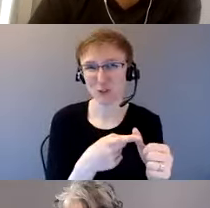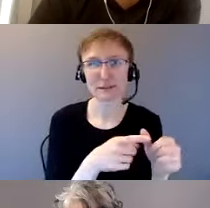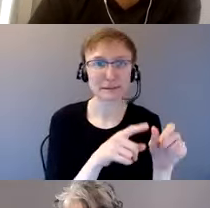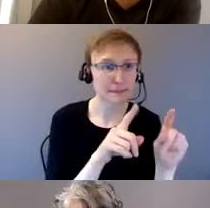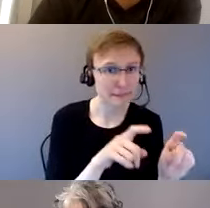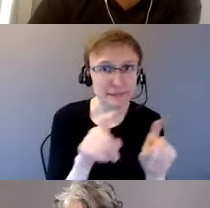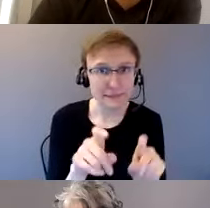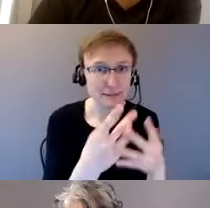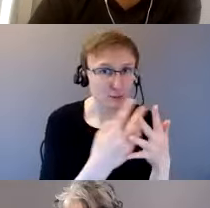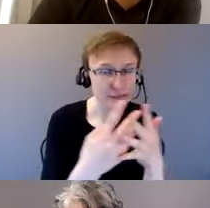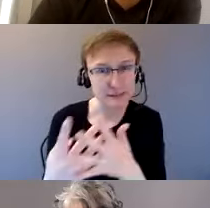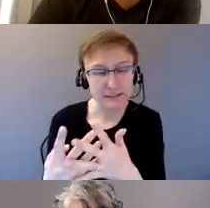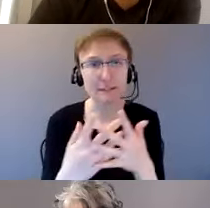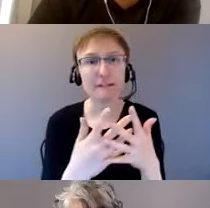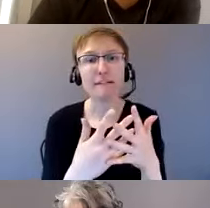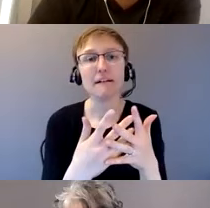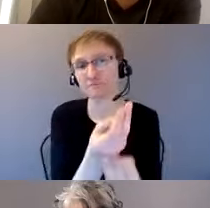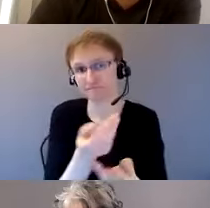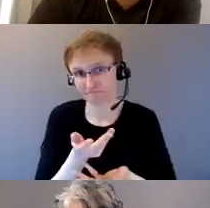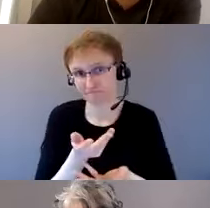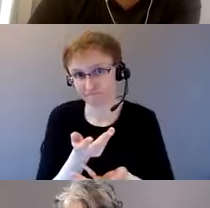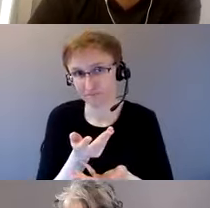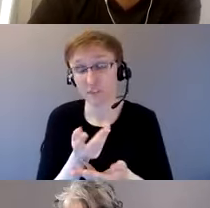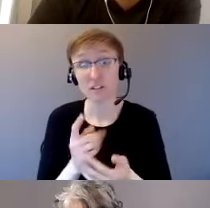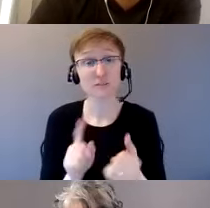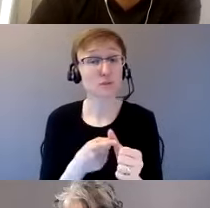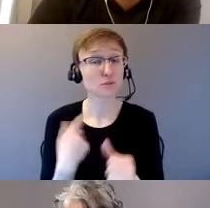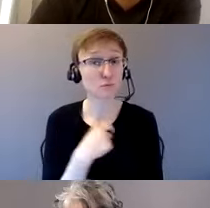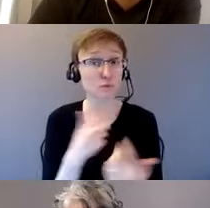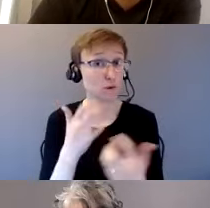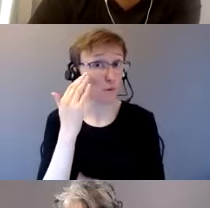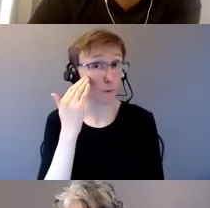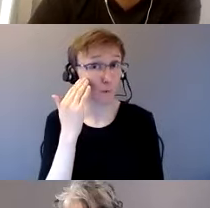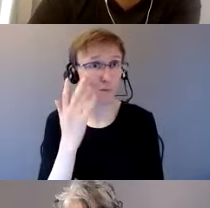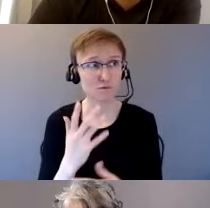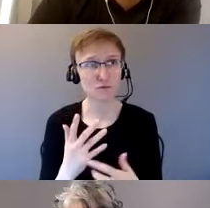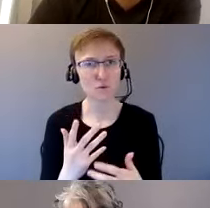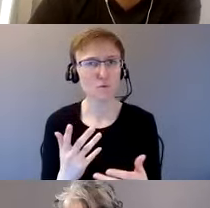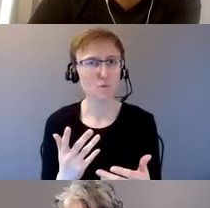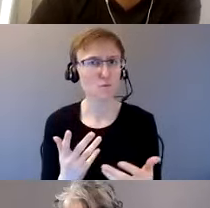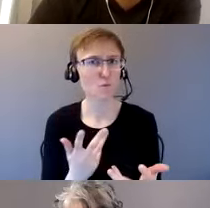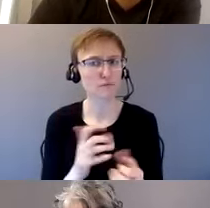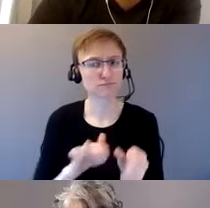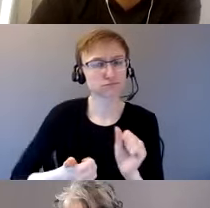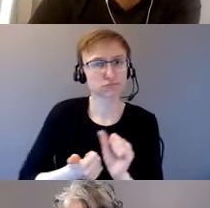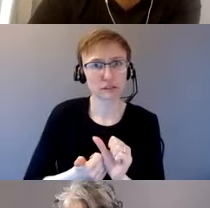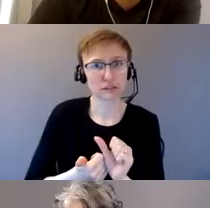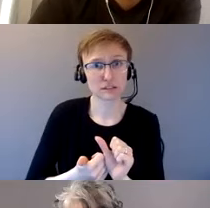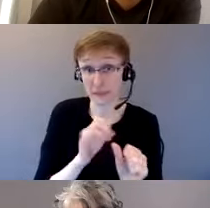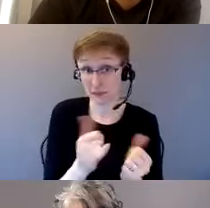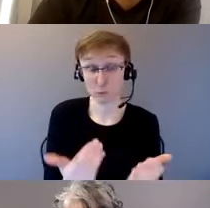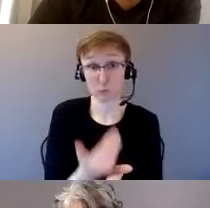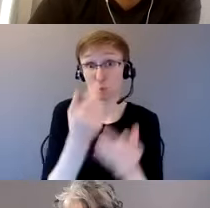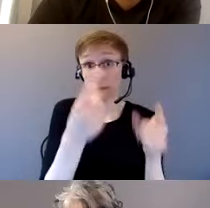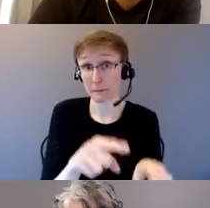the underlying causes. For us, we want to know, like, is this a new issue? Is this a chronic issue? Is